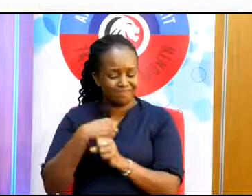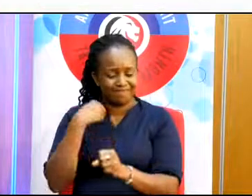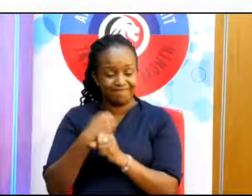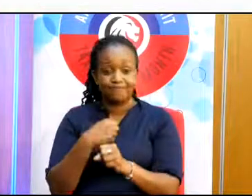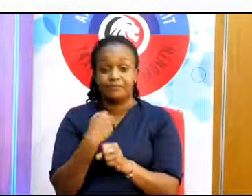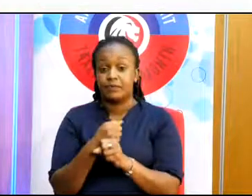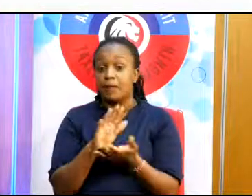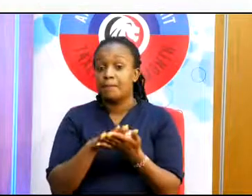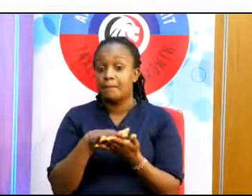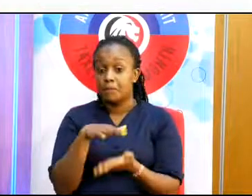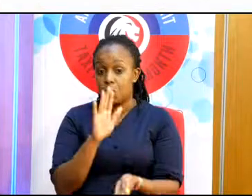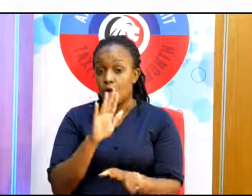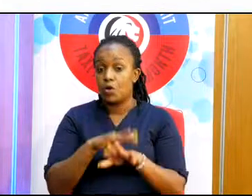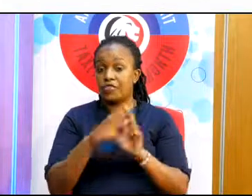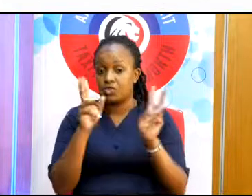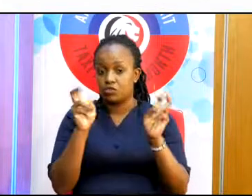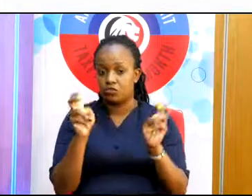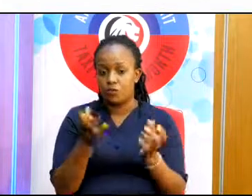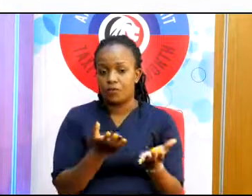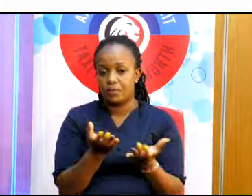terms of facilitating trade.